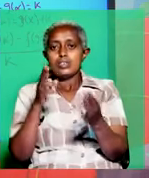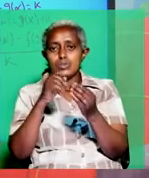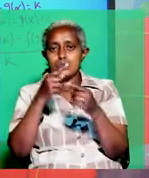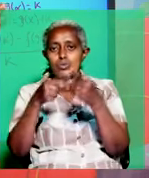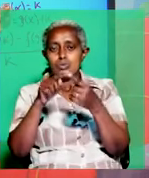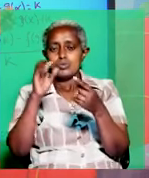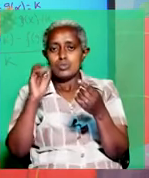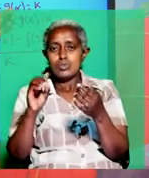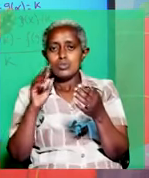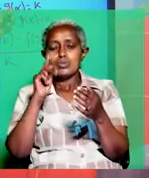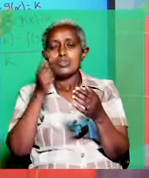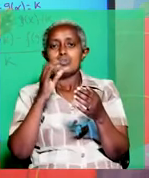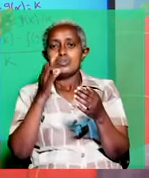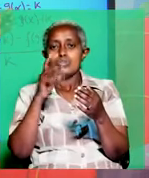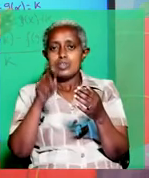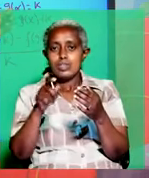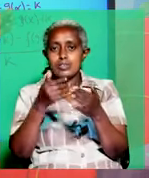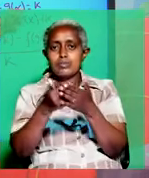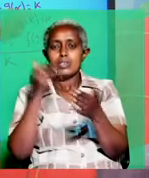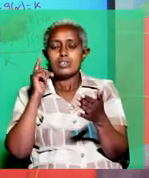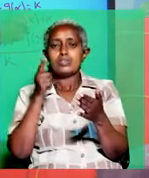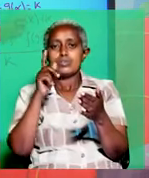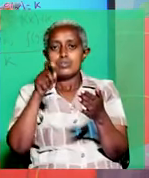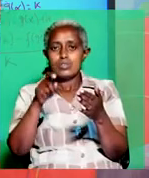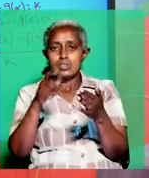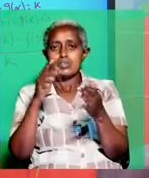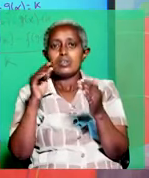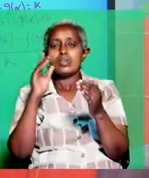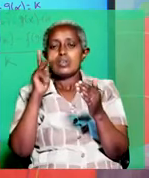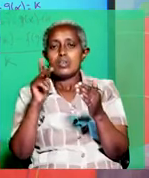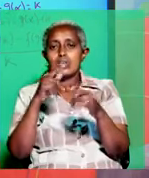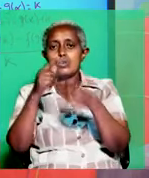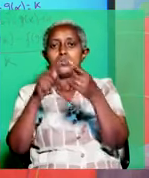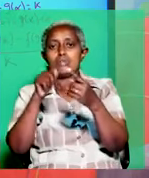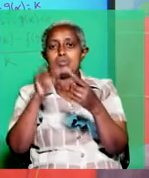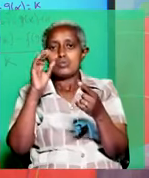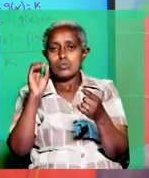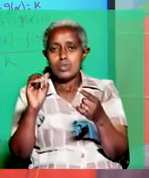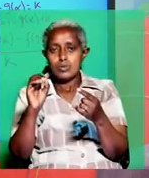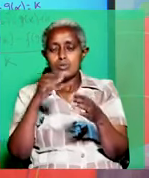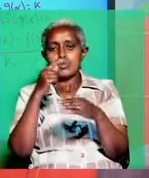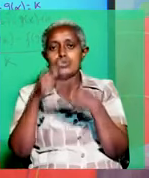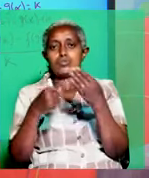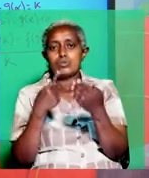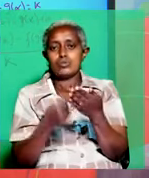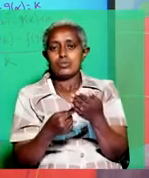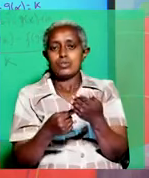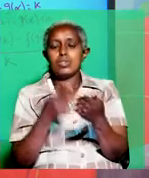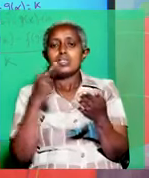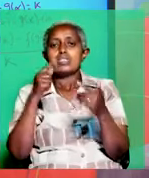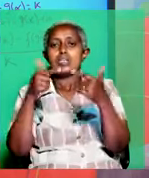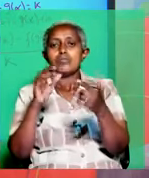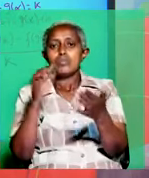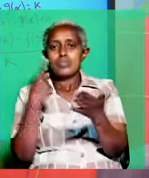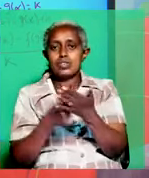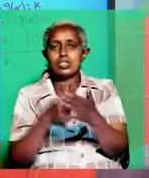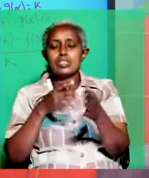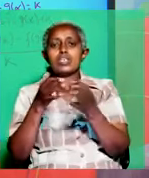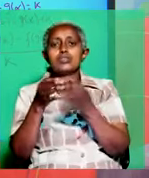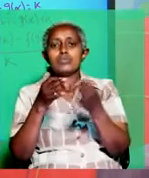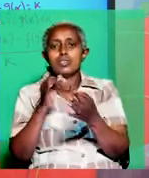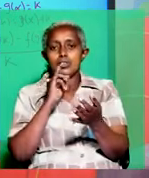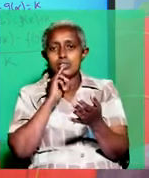g of x minus g of x. So k will also goes to 0. So the limit of this expression,